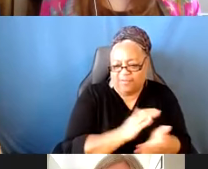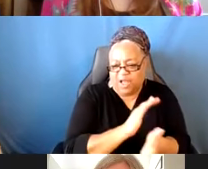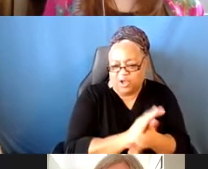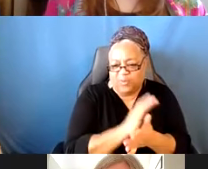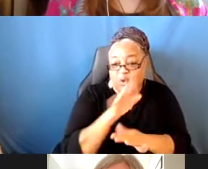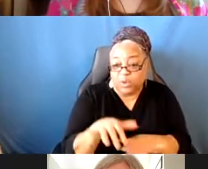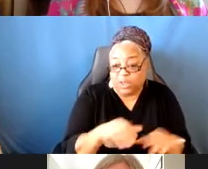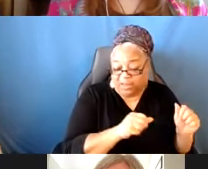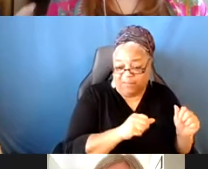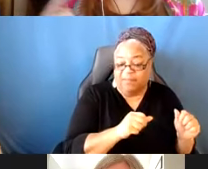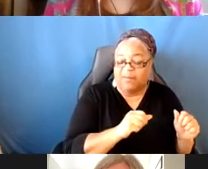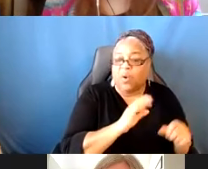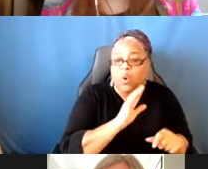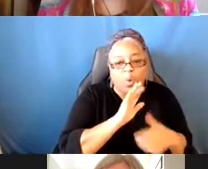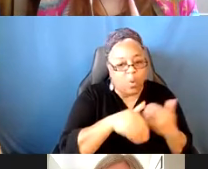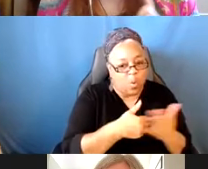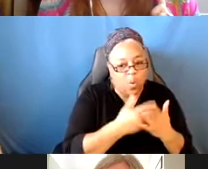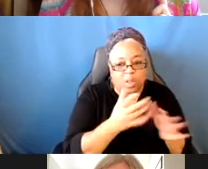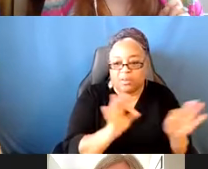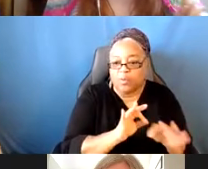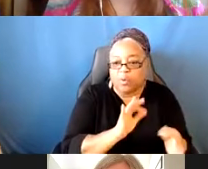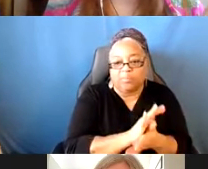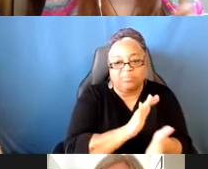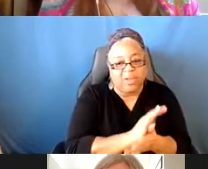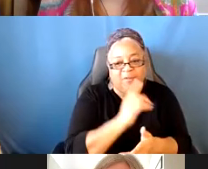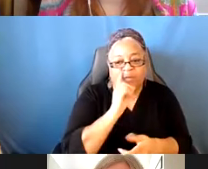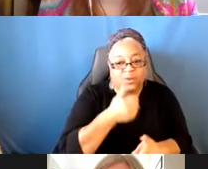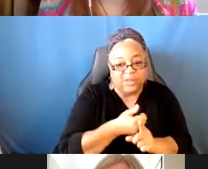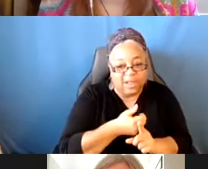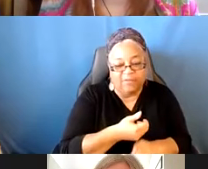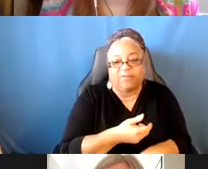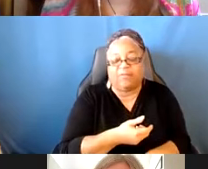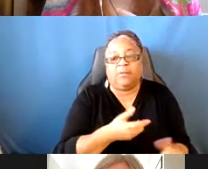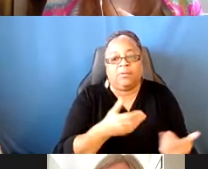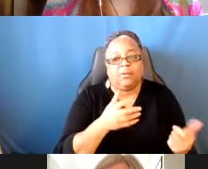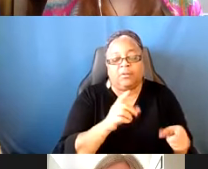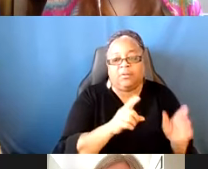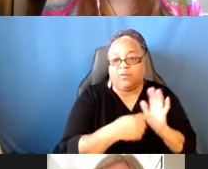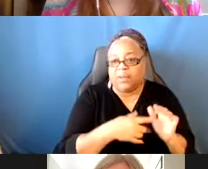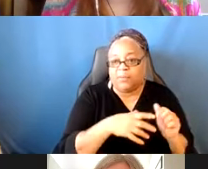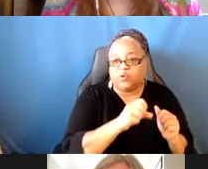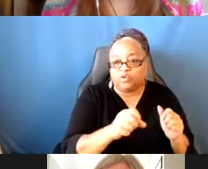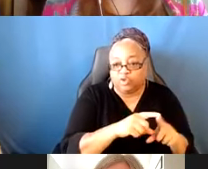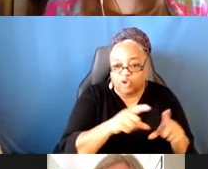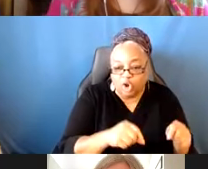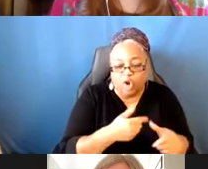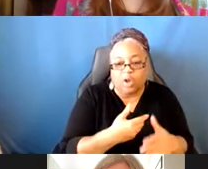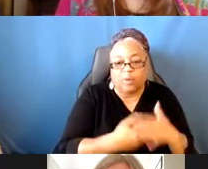child. It's really important to get child social security cards and birth certificates away